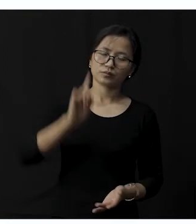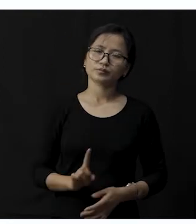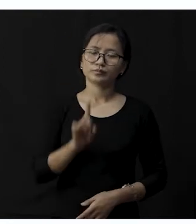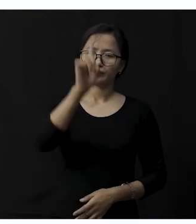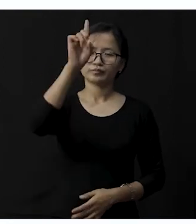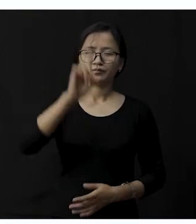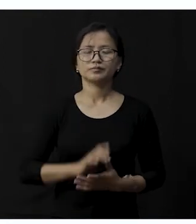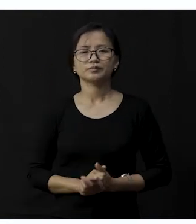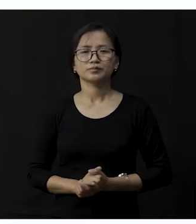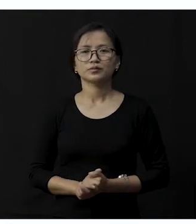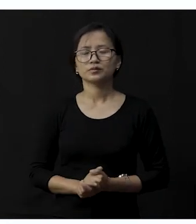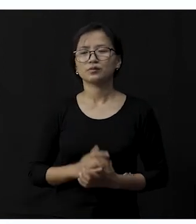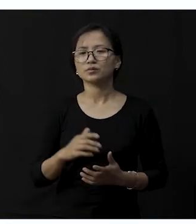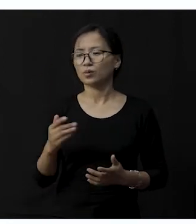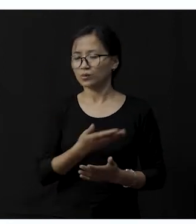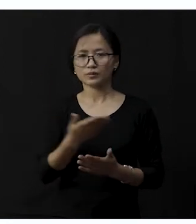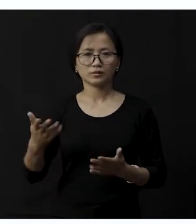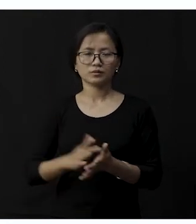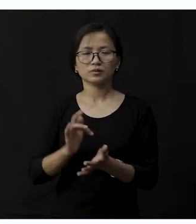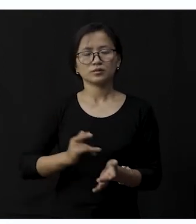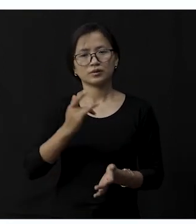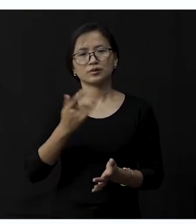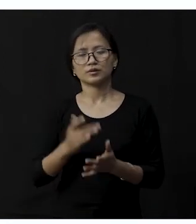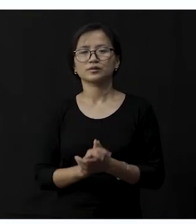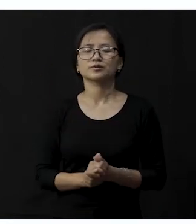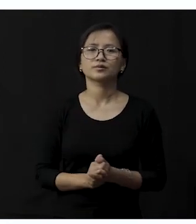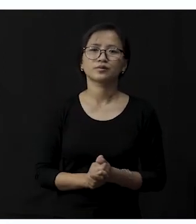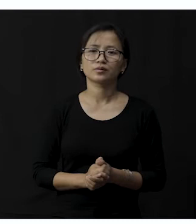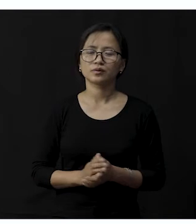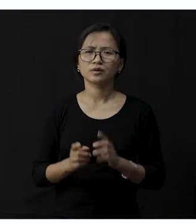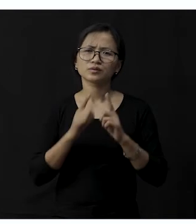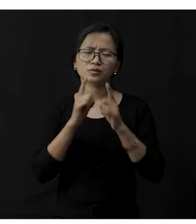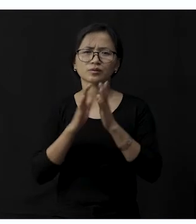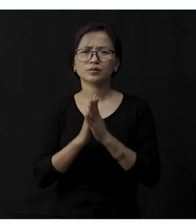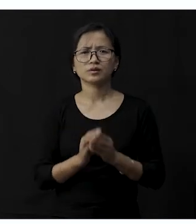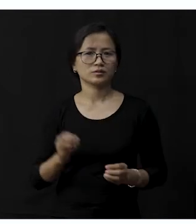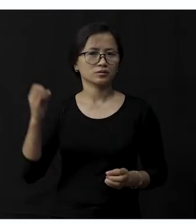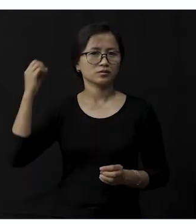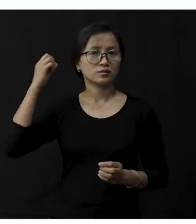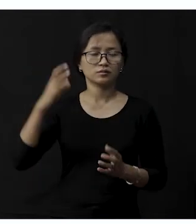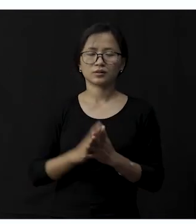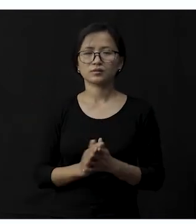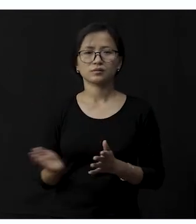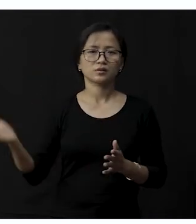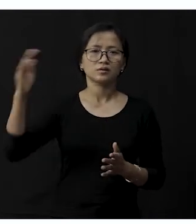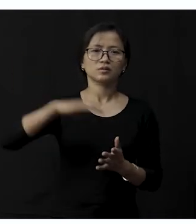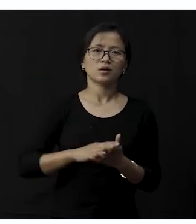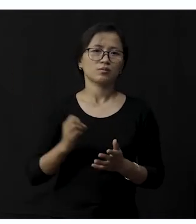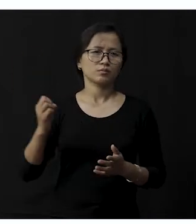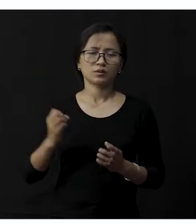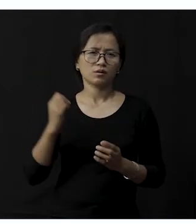as adjectives. Then if you wanted to describe a kind of sound that comes, sound can be loud, it can